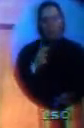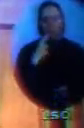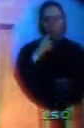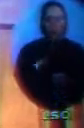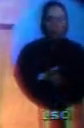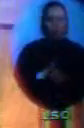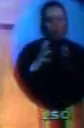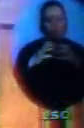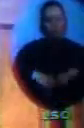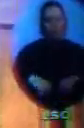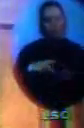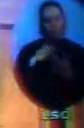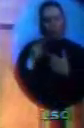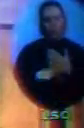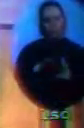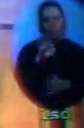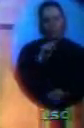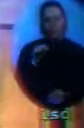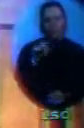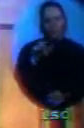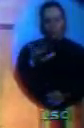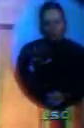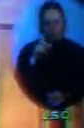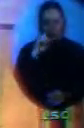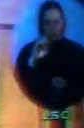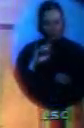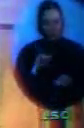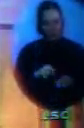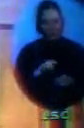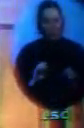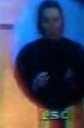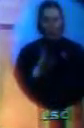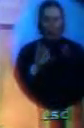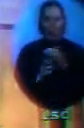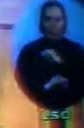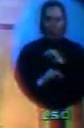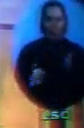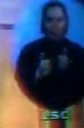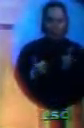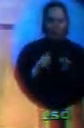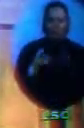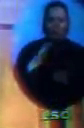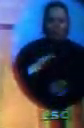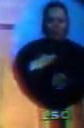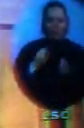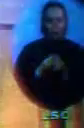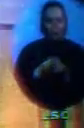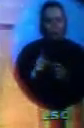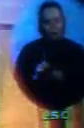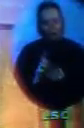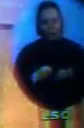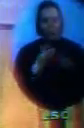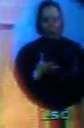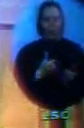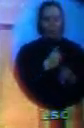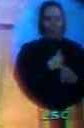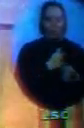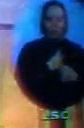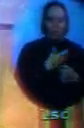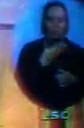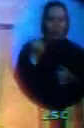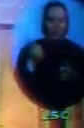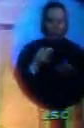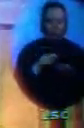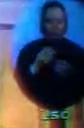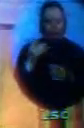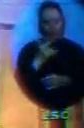of jobs and billions of dollars in benefits. It will also give our troops the best equipment available. The Liberal leader introduced